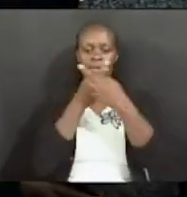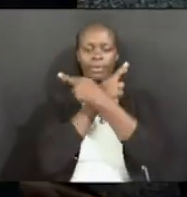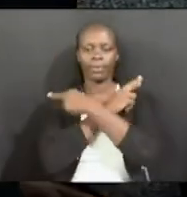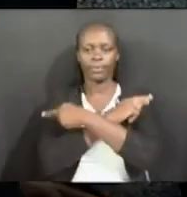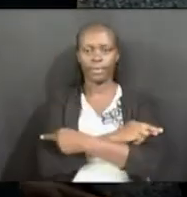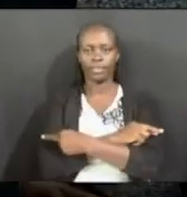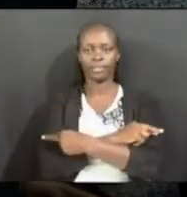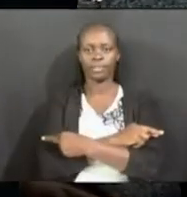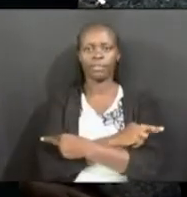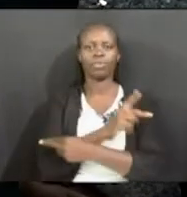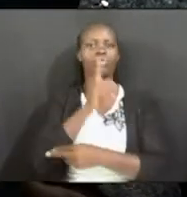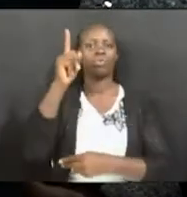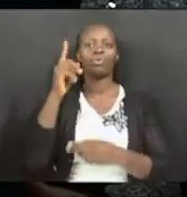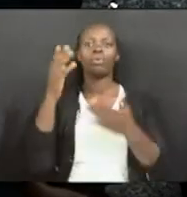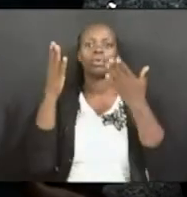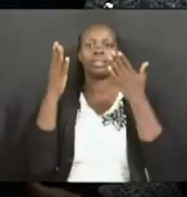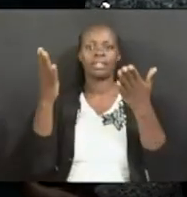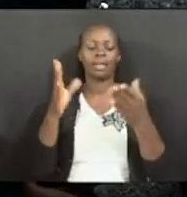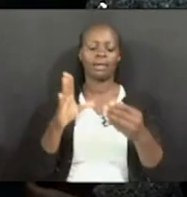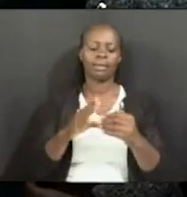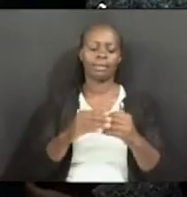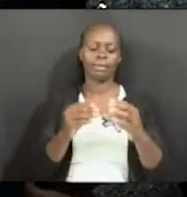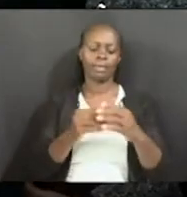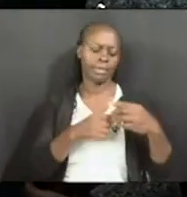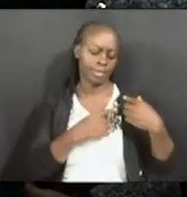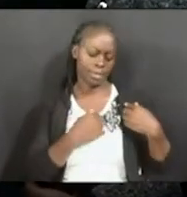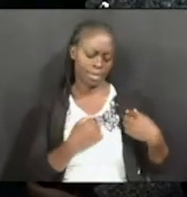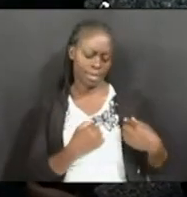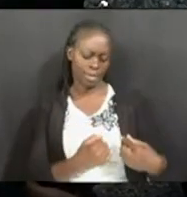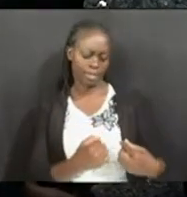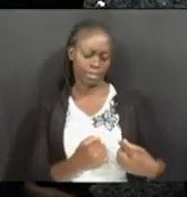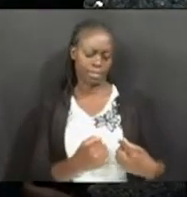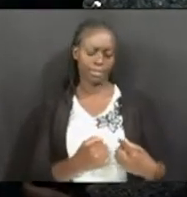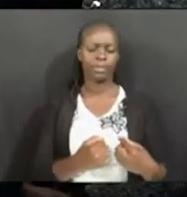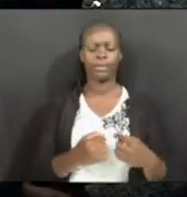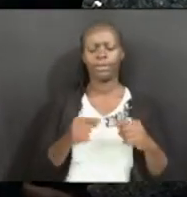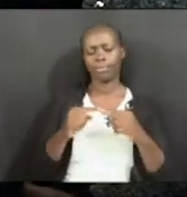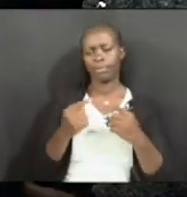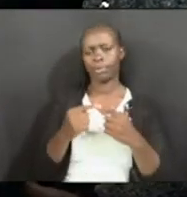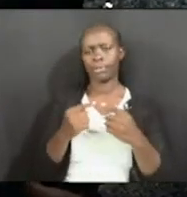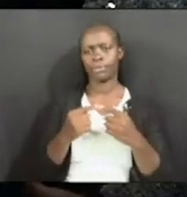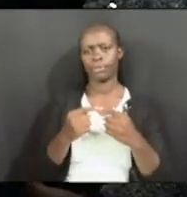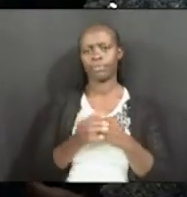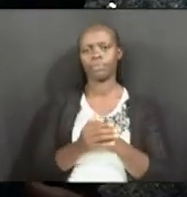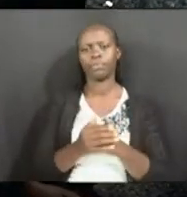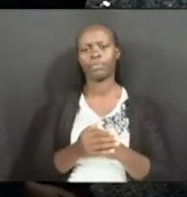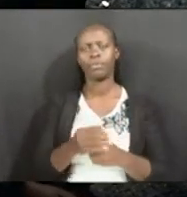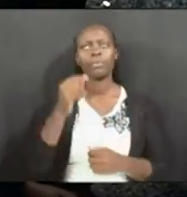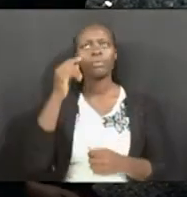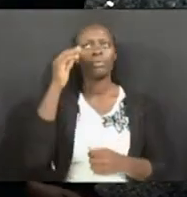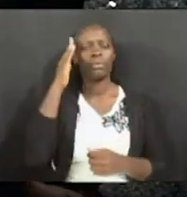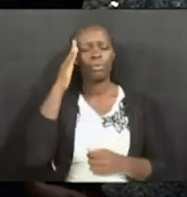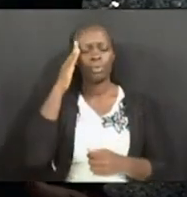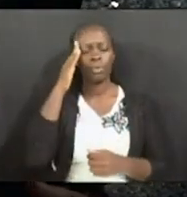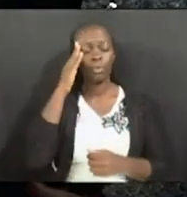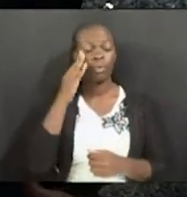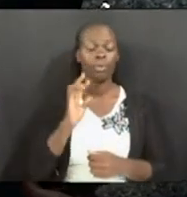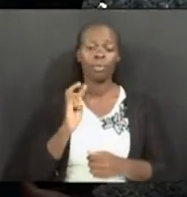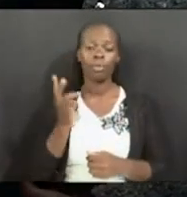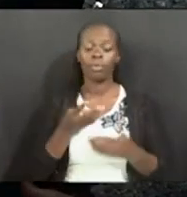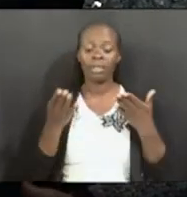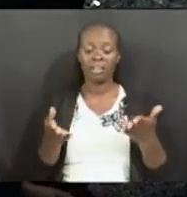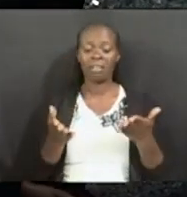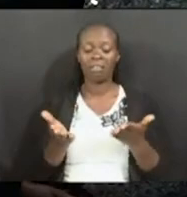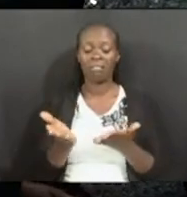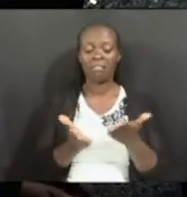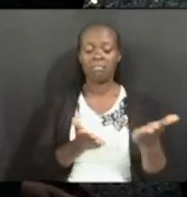you are there to recreate our hearts that are broken. And we know very well that we have come here to serve you, and there are many